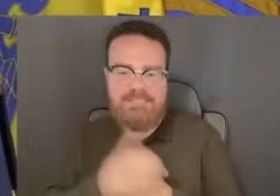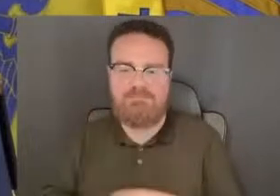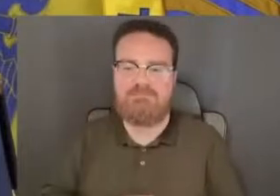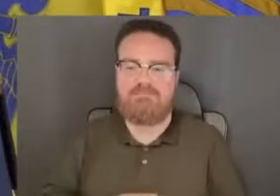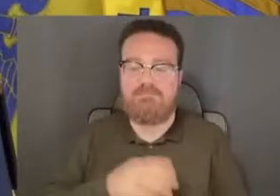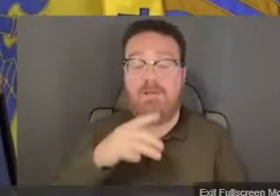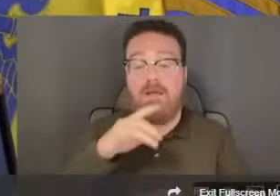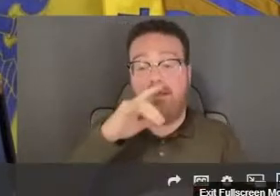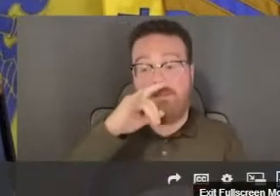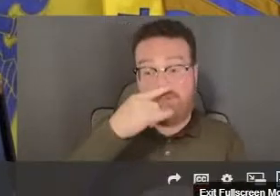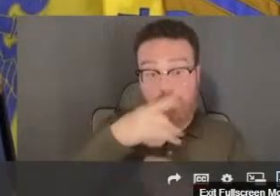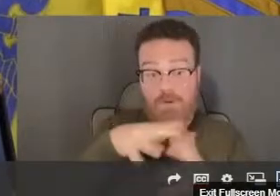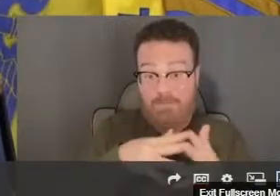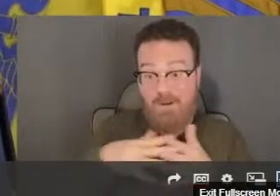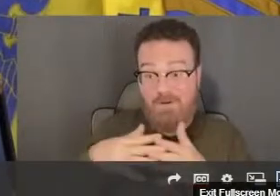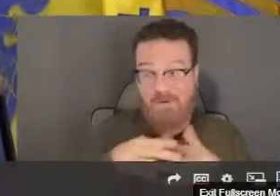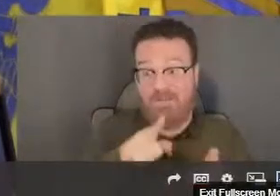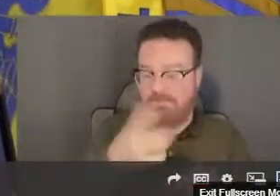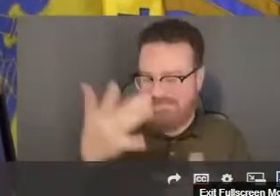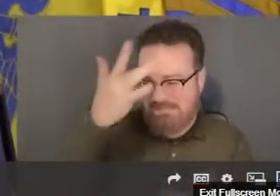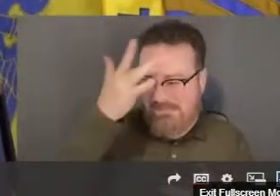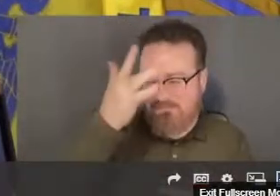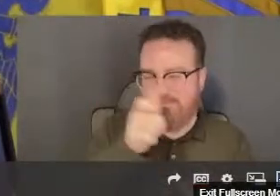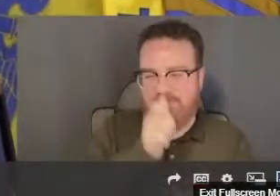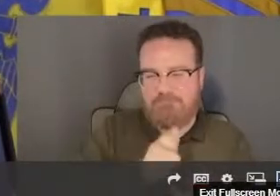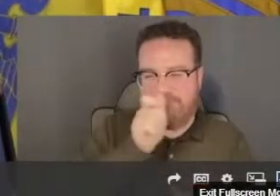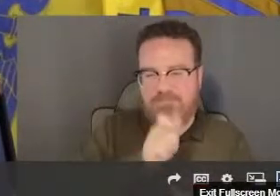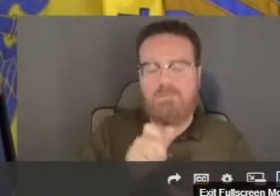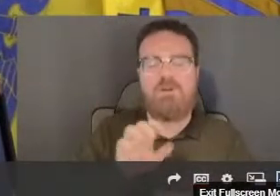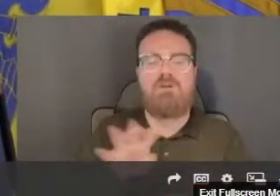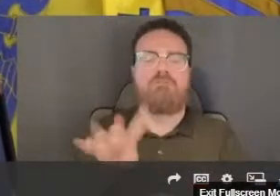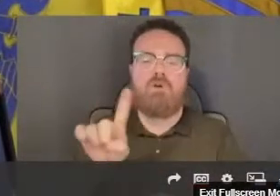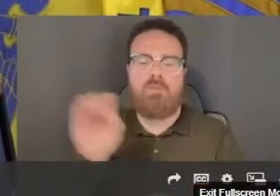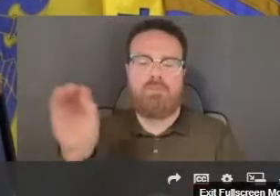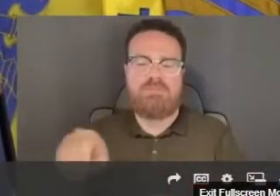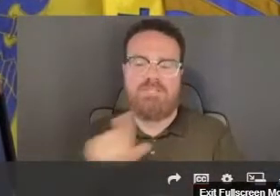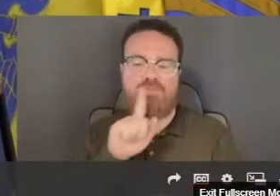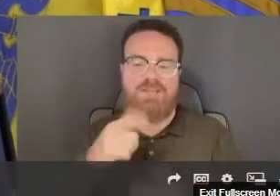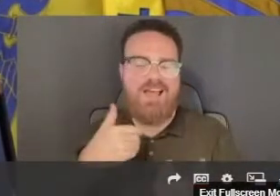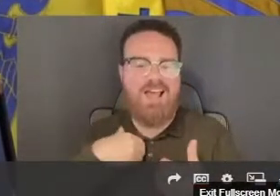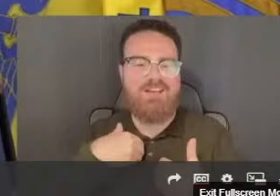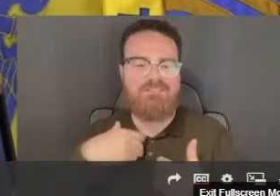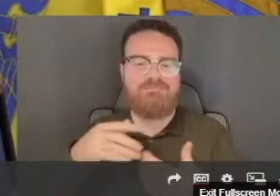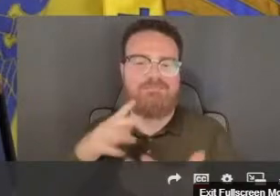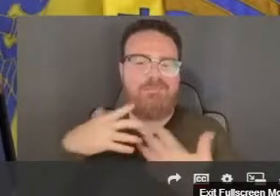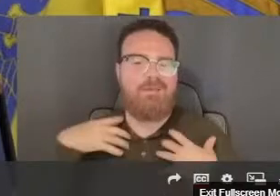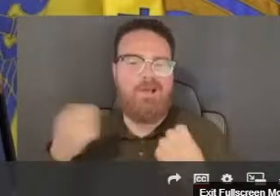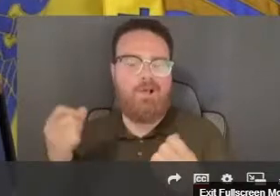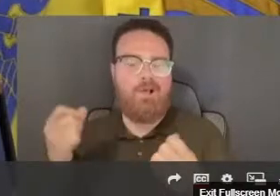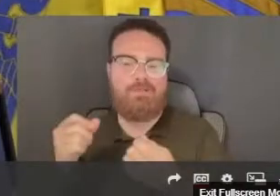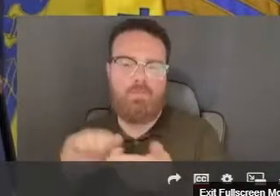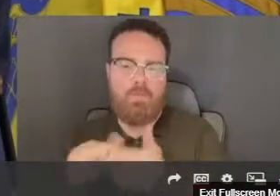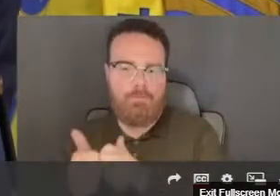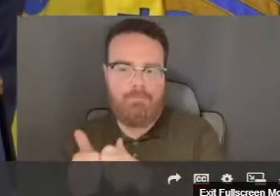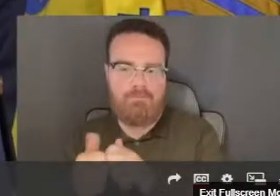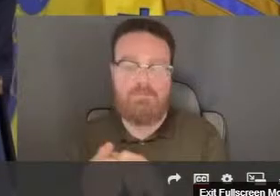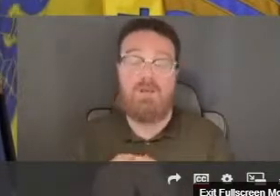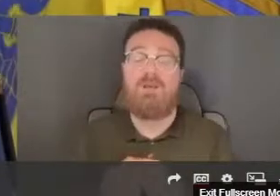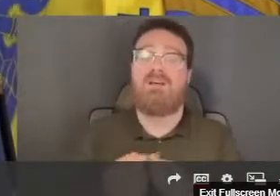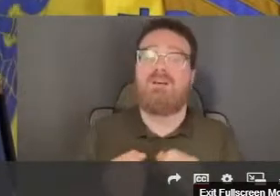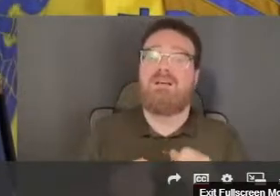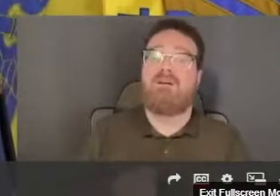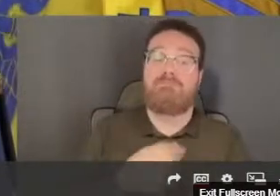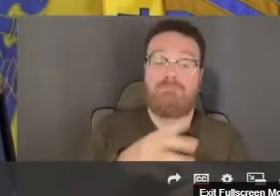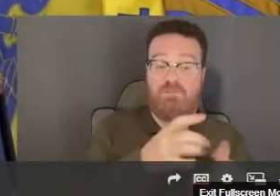have at least one health condition, and 1 in 5 are on medication. The answer is not more